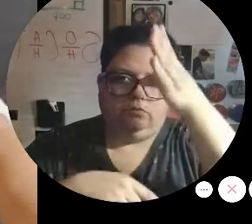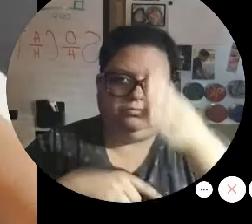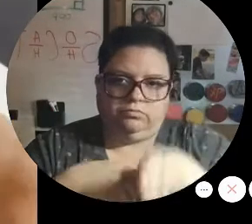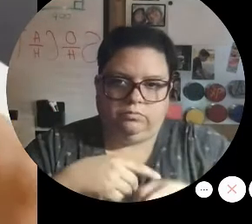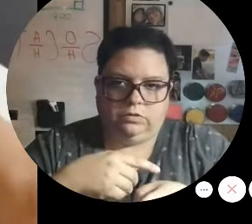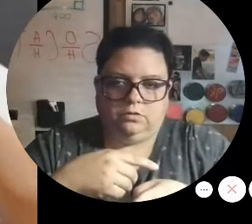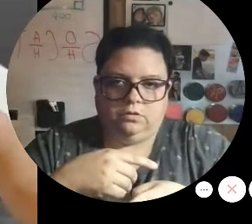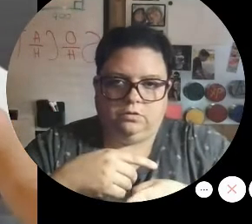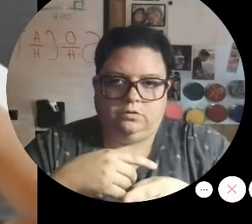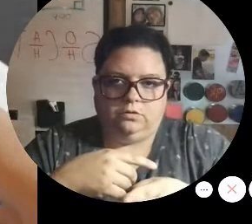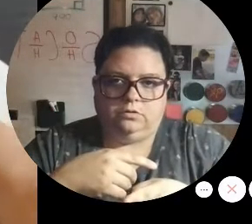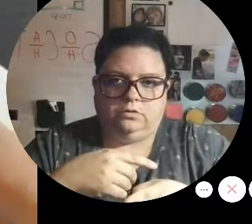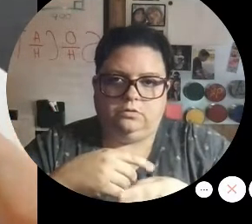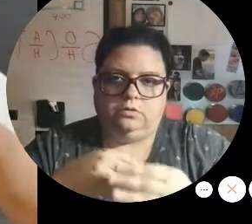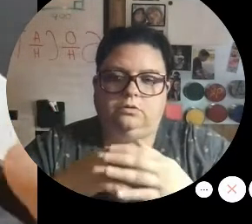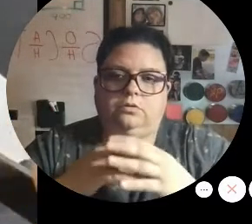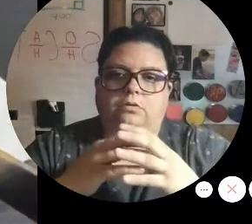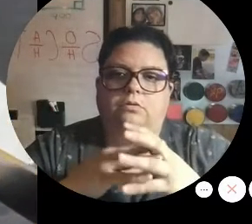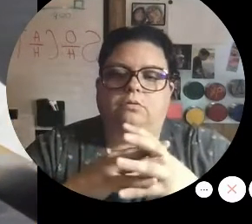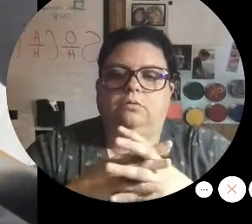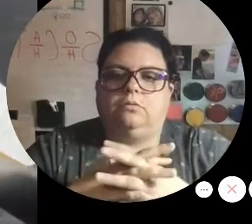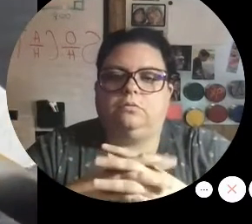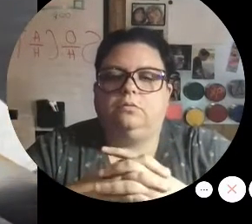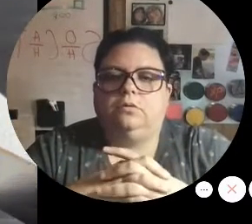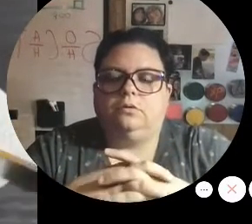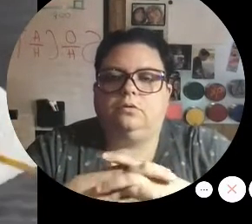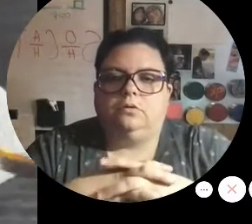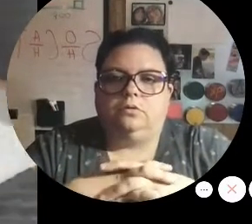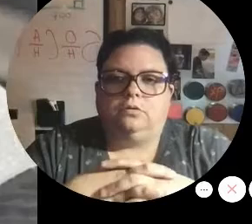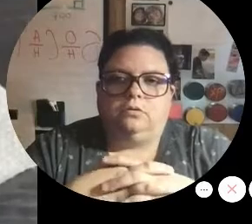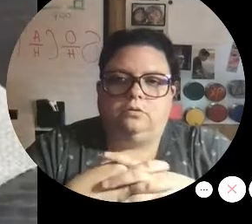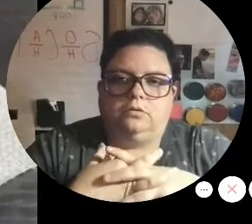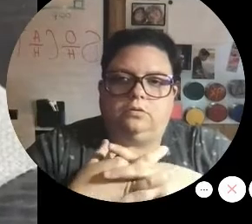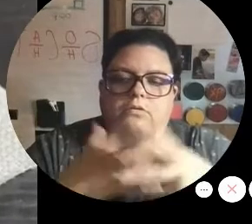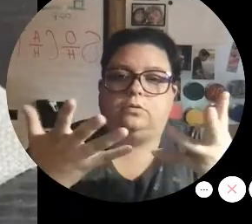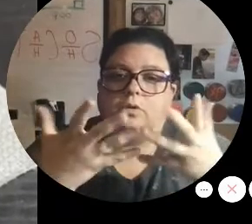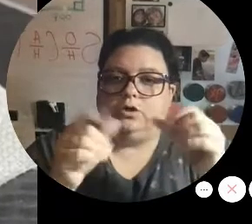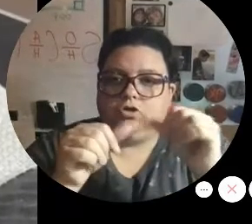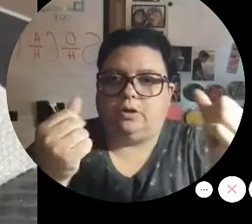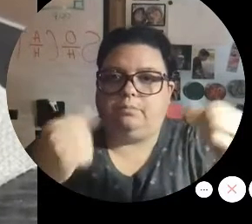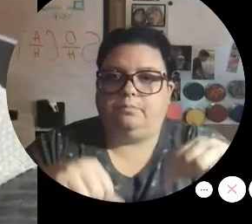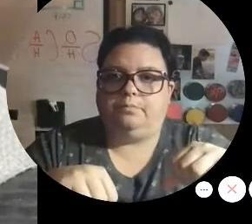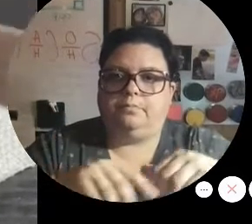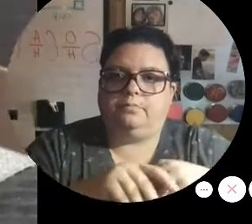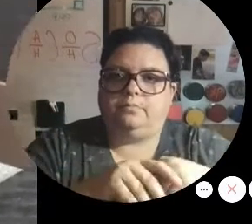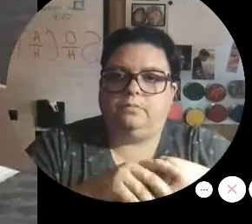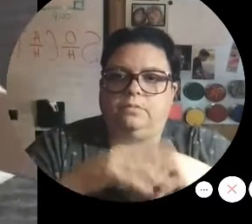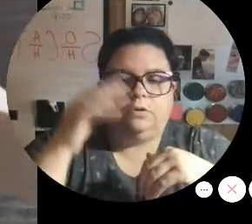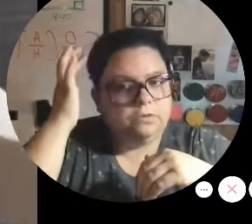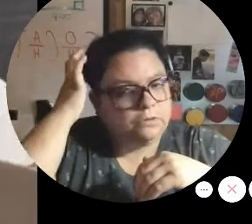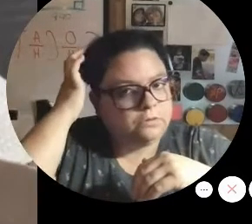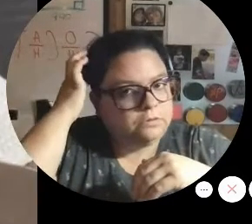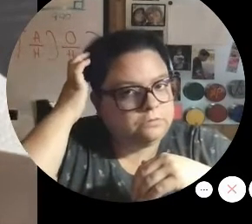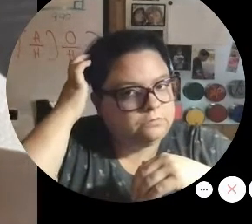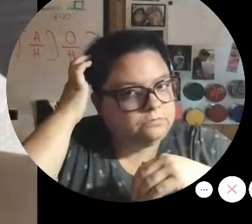were perpendicular to the base, what shape did we get? It looks like a hat, right?